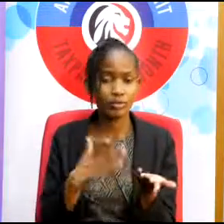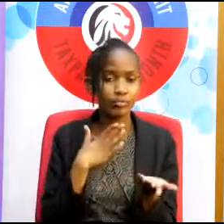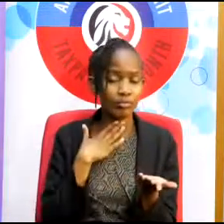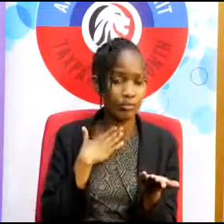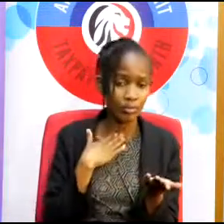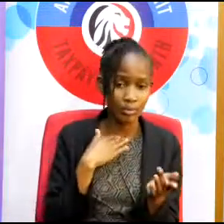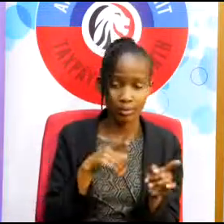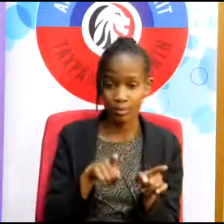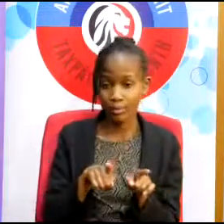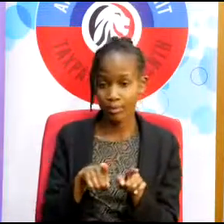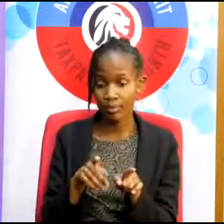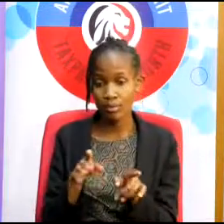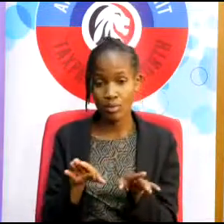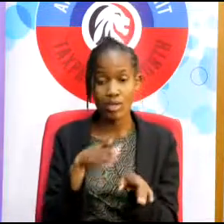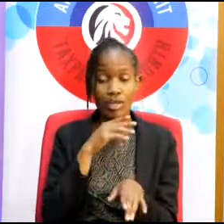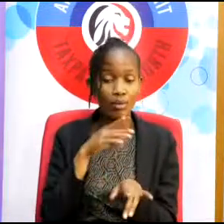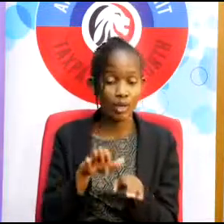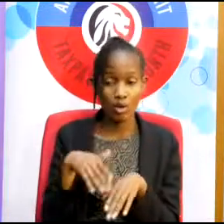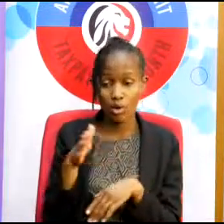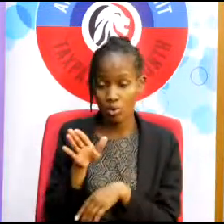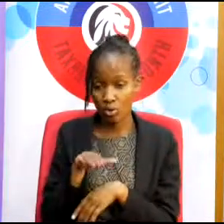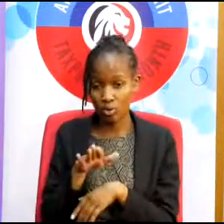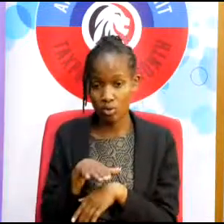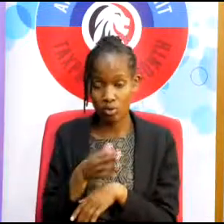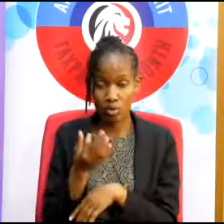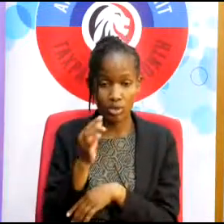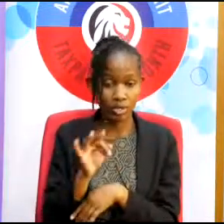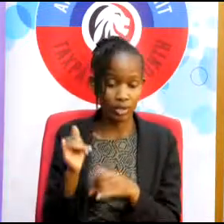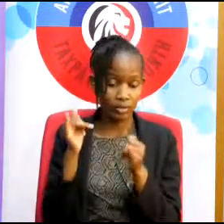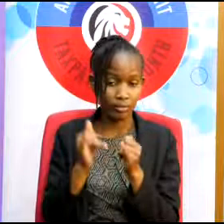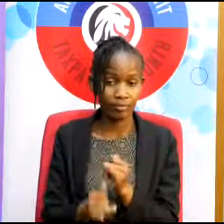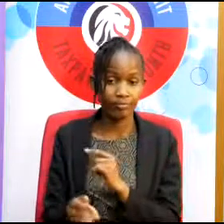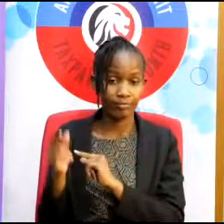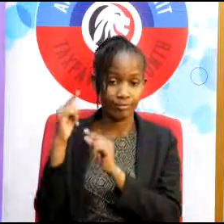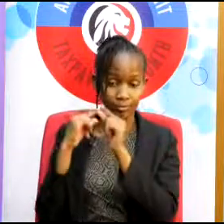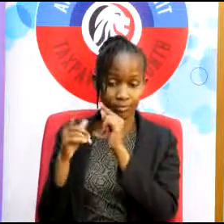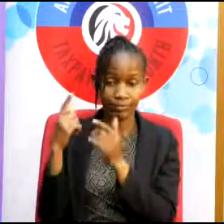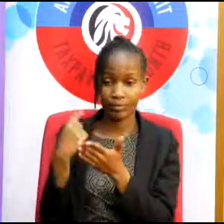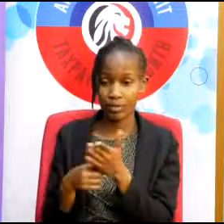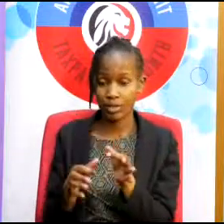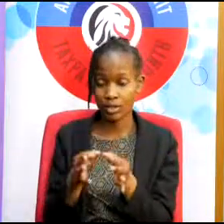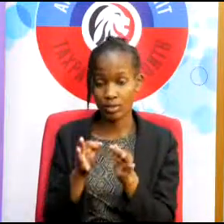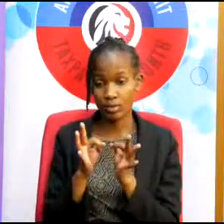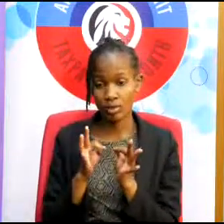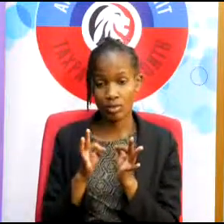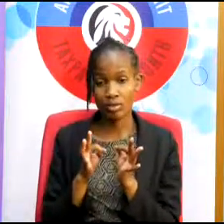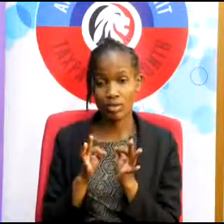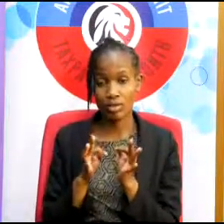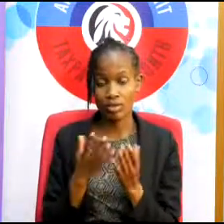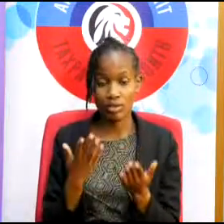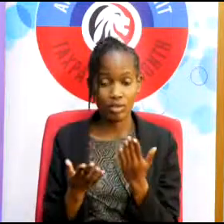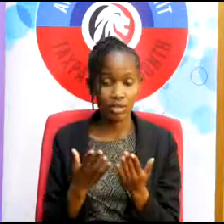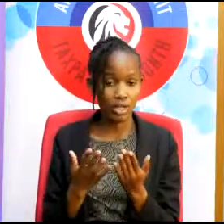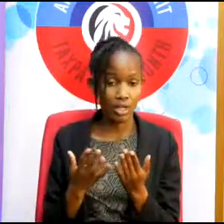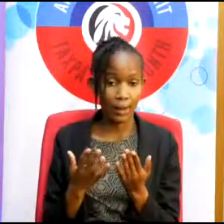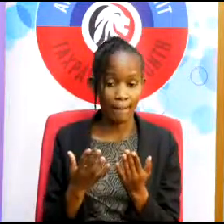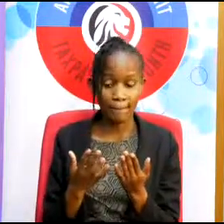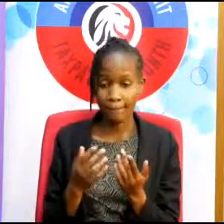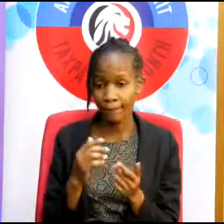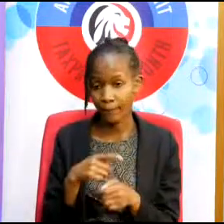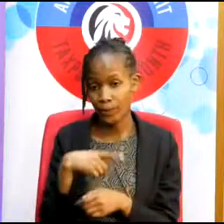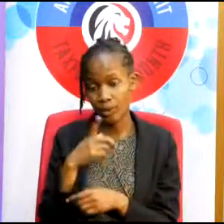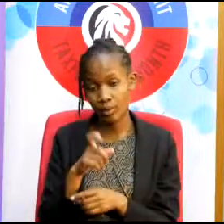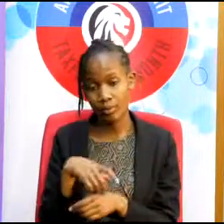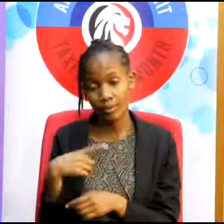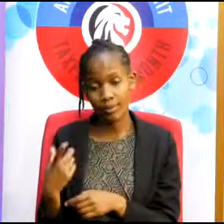the straw man or woman for that matter, of the new generation tax official? Is it the accountant who must go